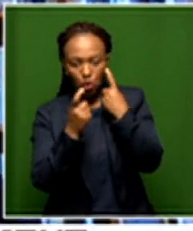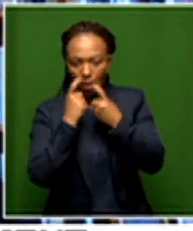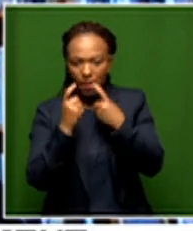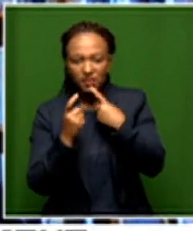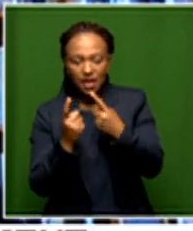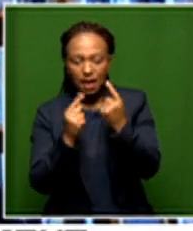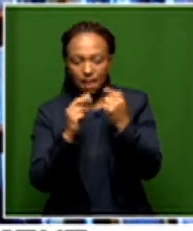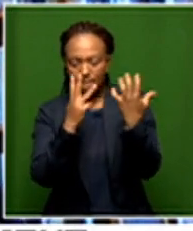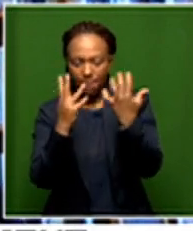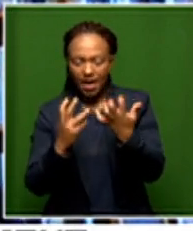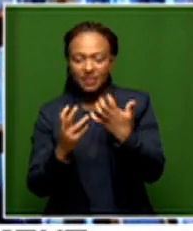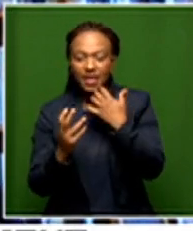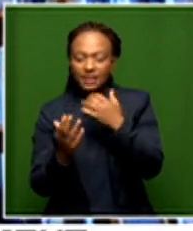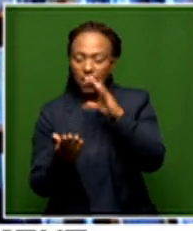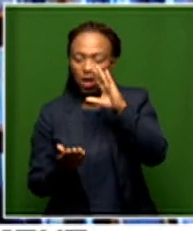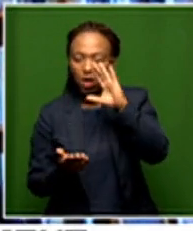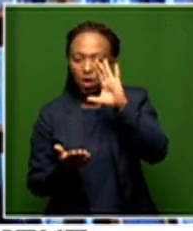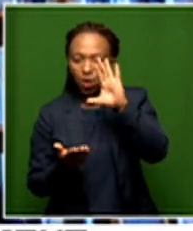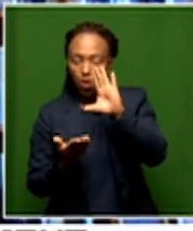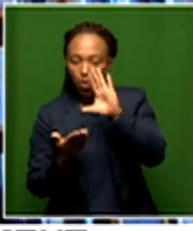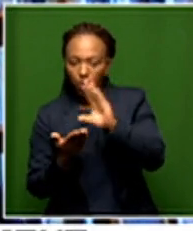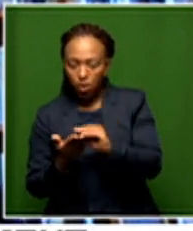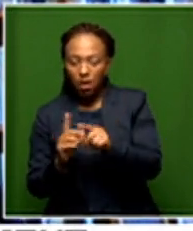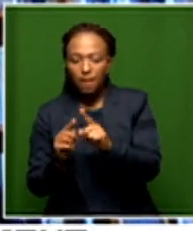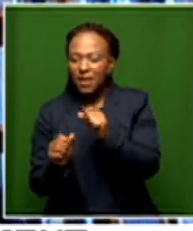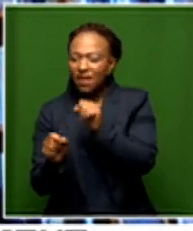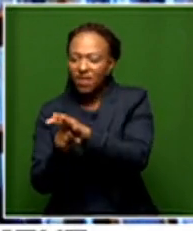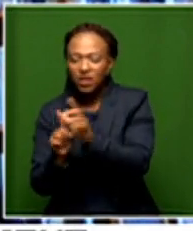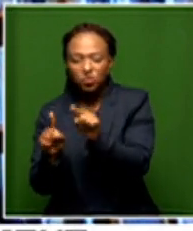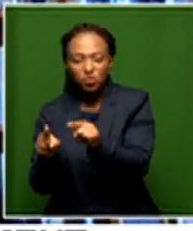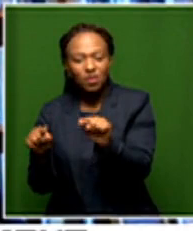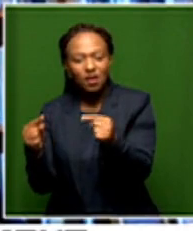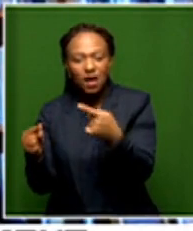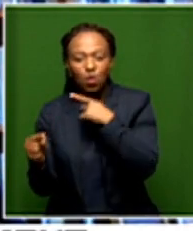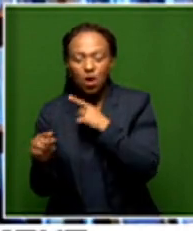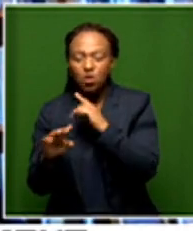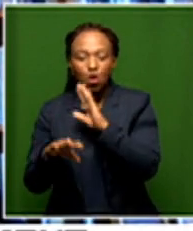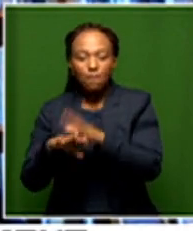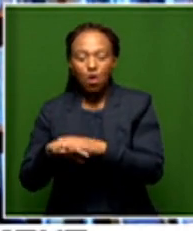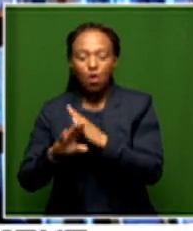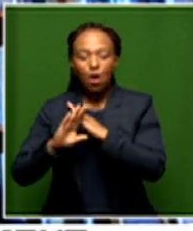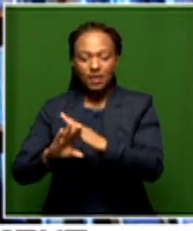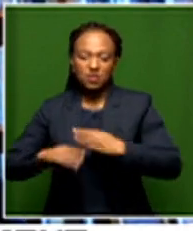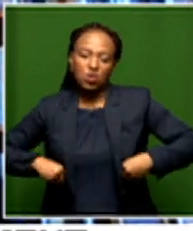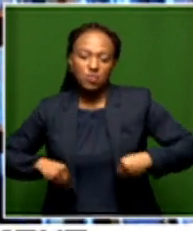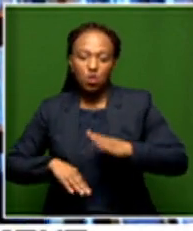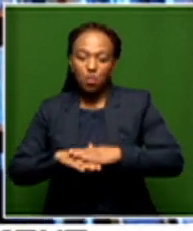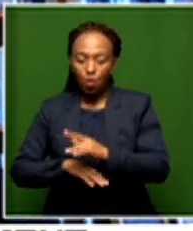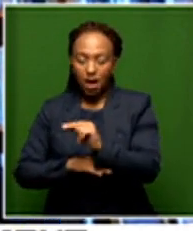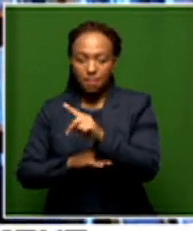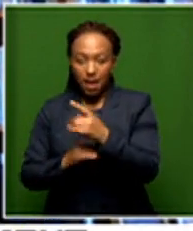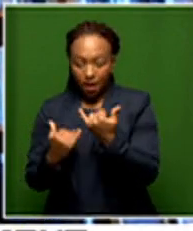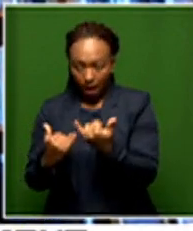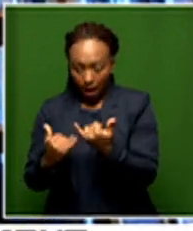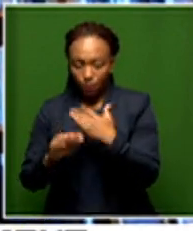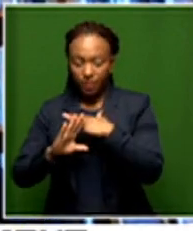budget cuts when the budget cuts won't affect you if you no longer an anti-corruption body, which is what the NPA is meant to